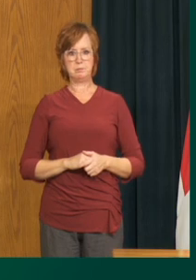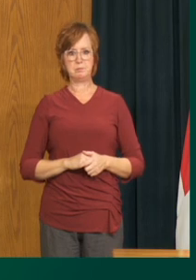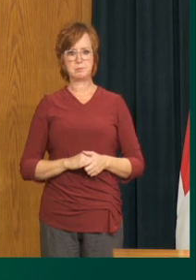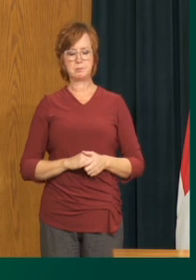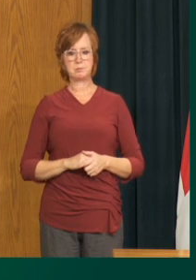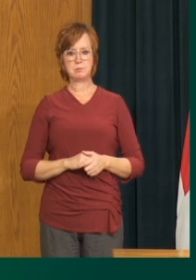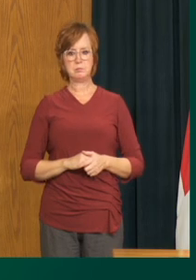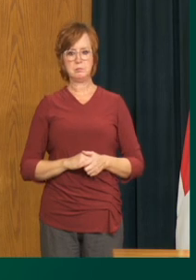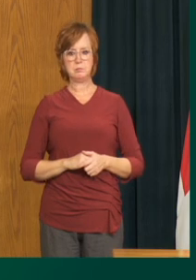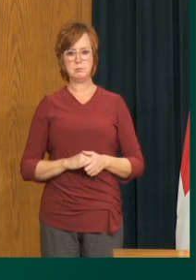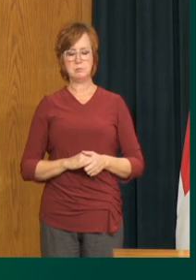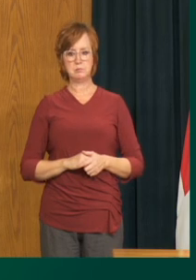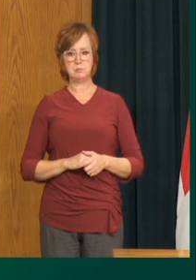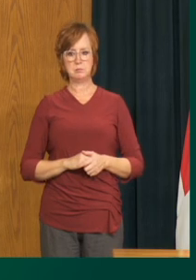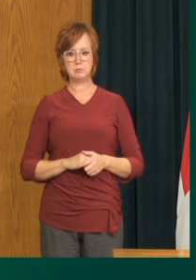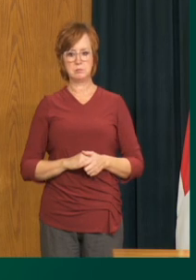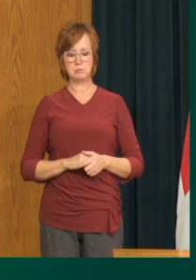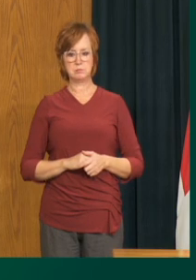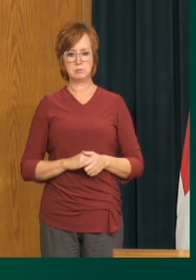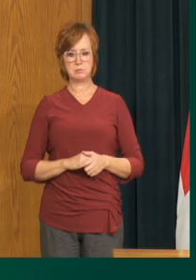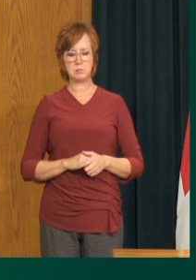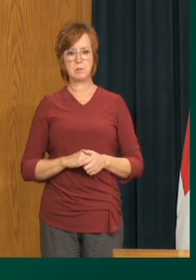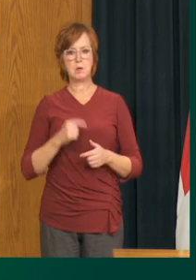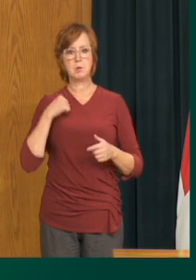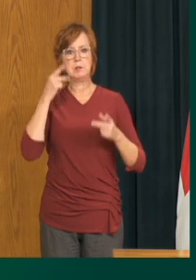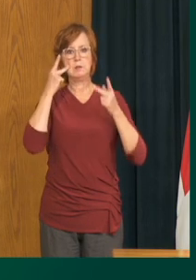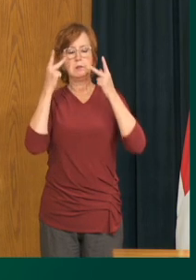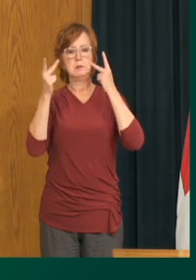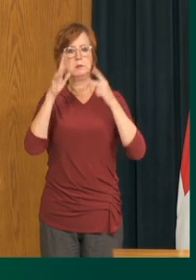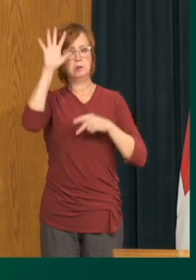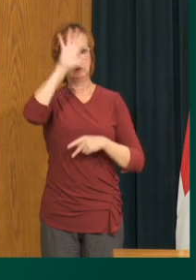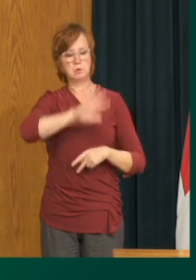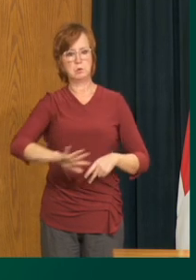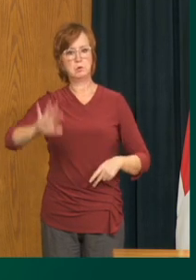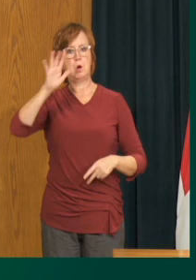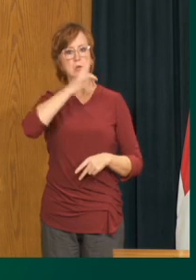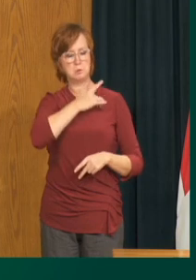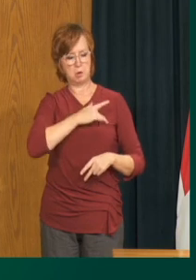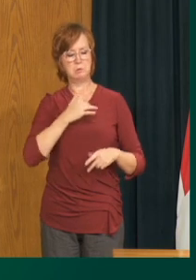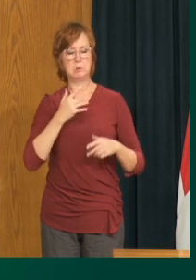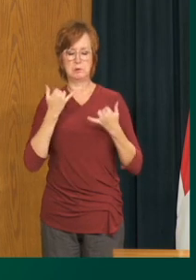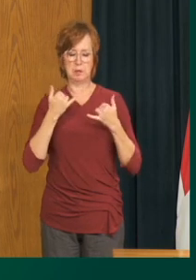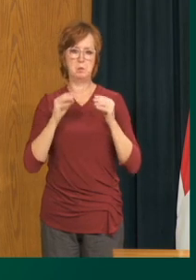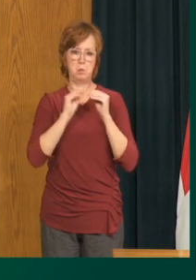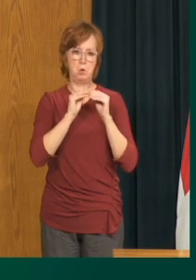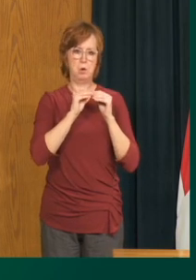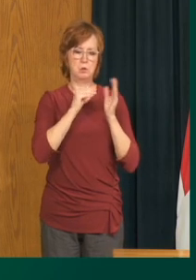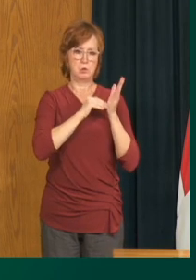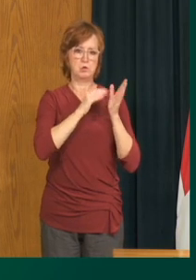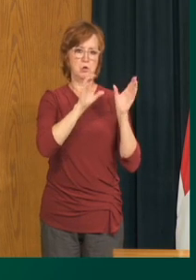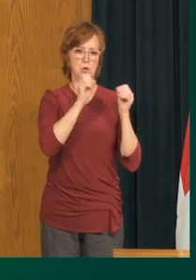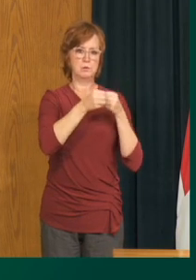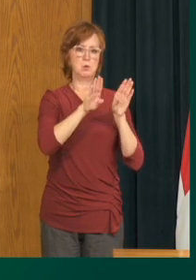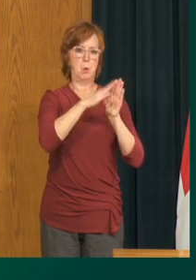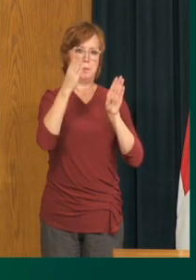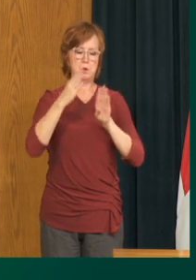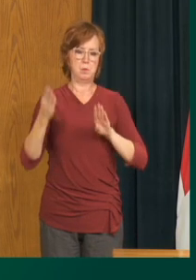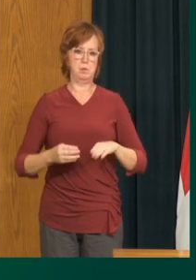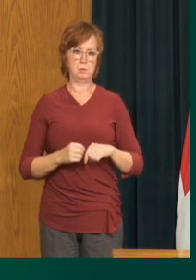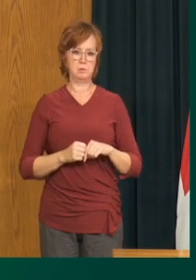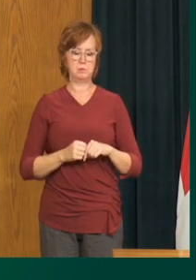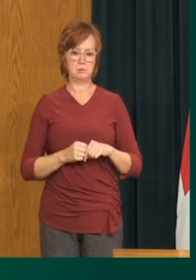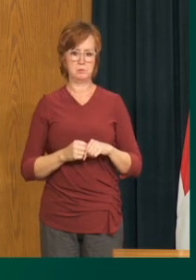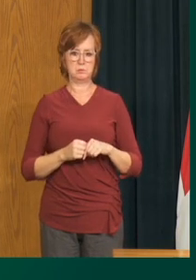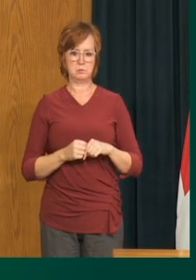certainly we do know across the province through service resumption, many physicians are getting back to the office, but not in the same way